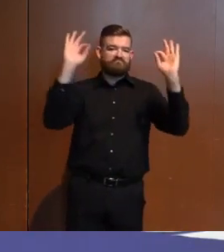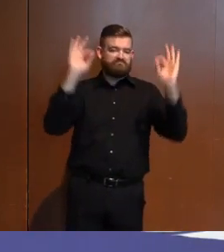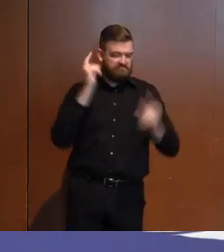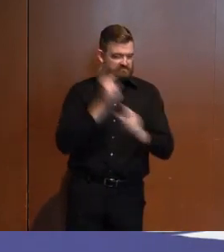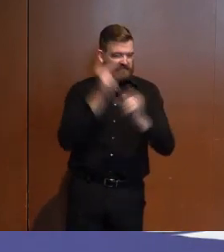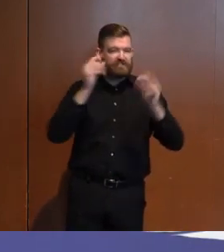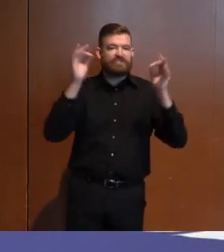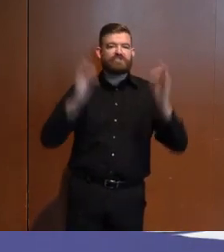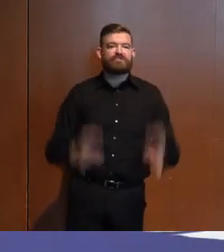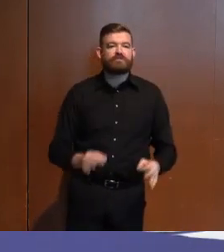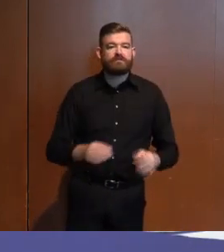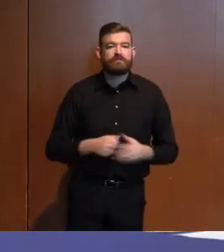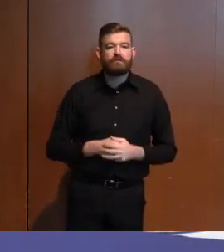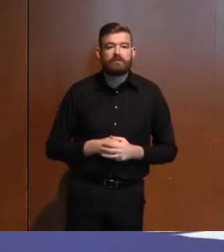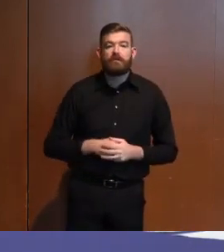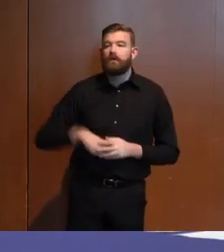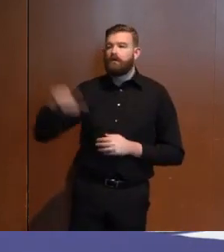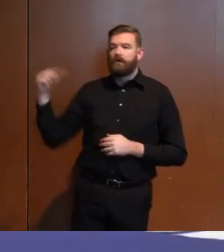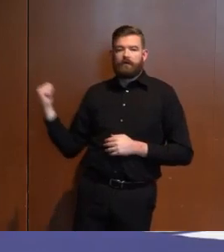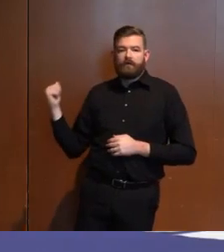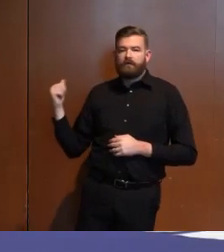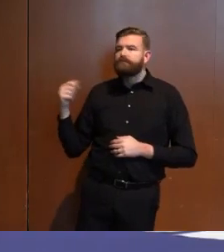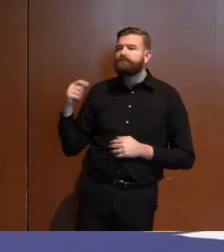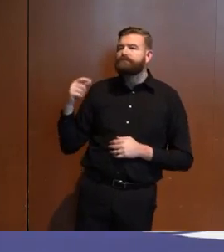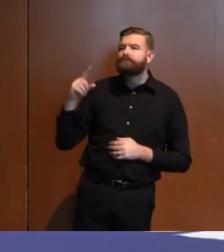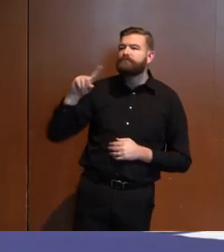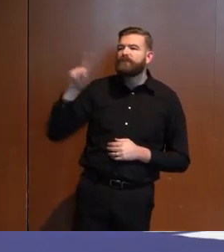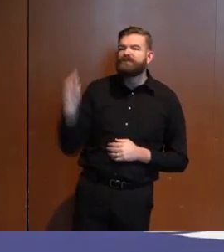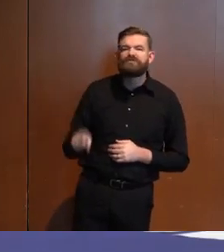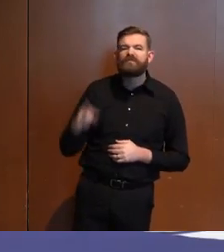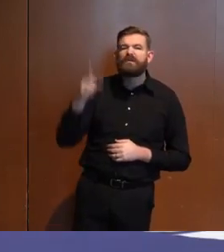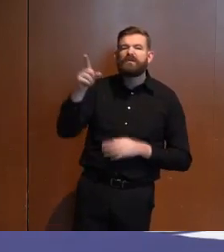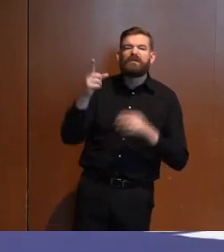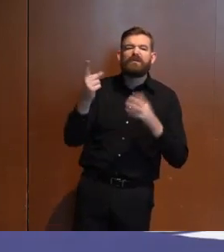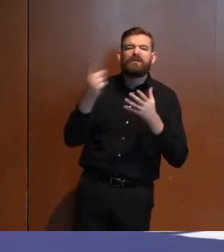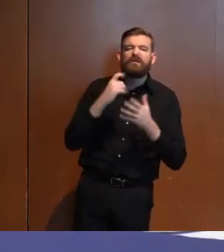make sure their kids are being watched so they can do their jobs. All of